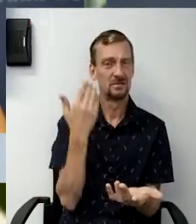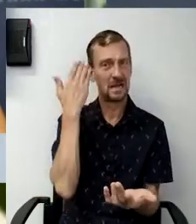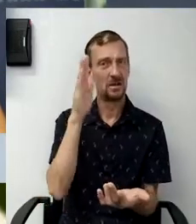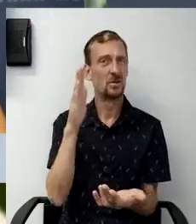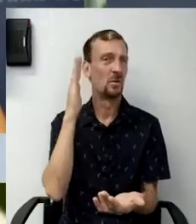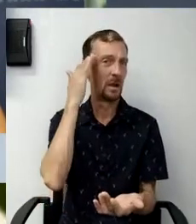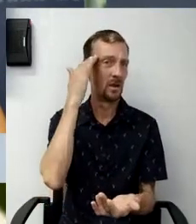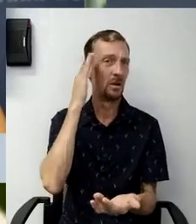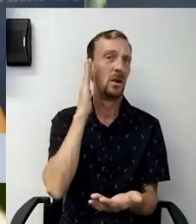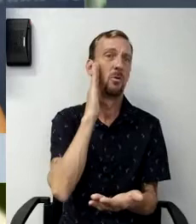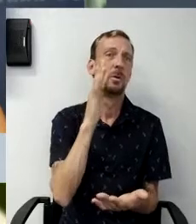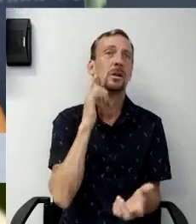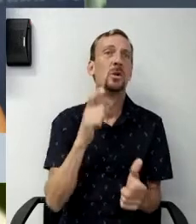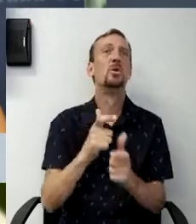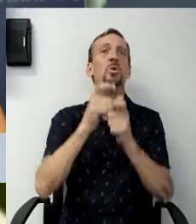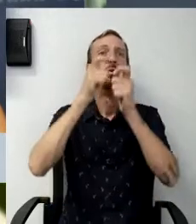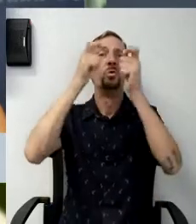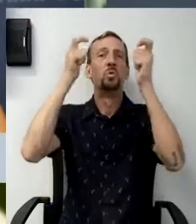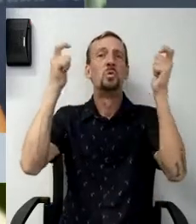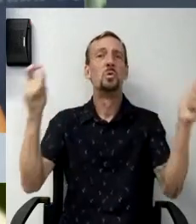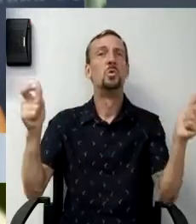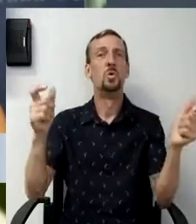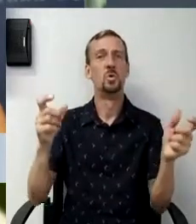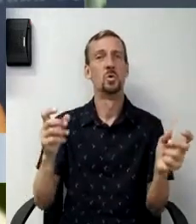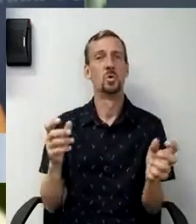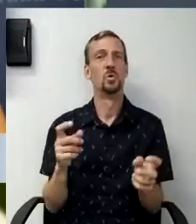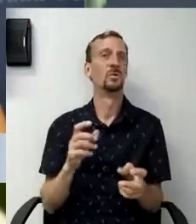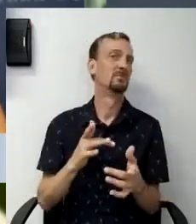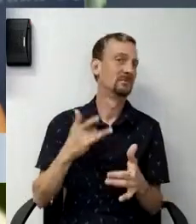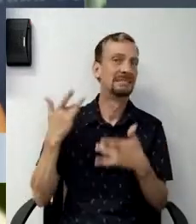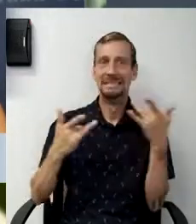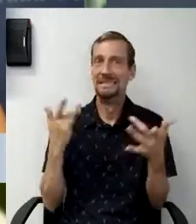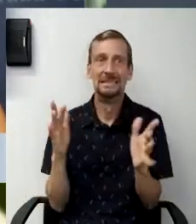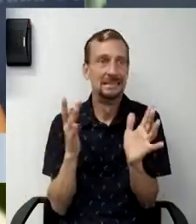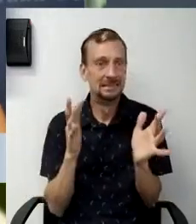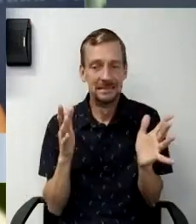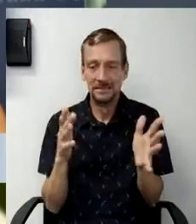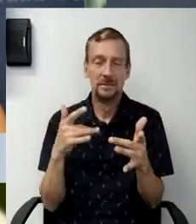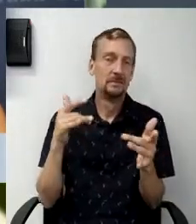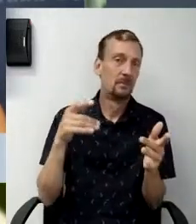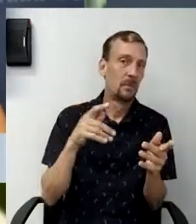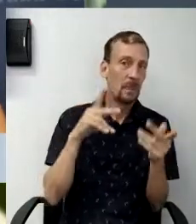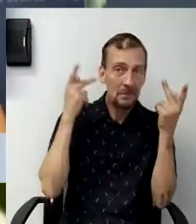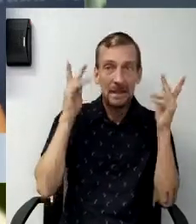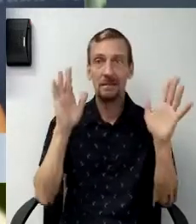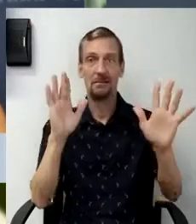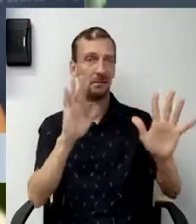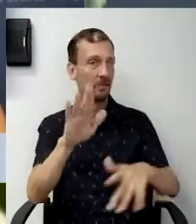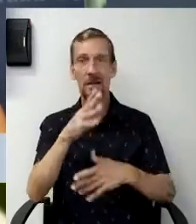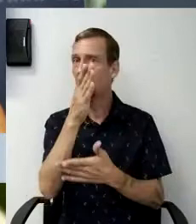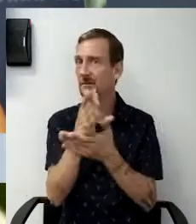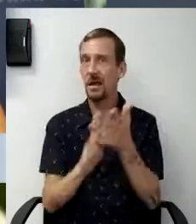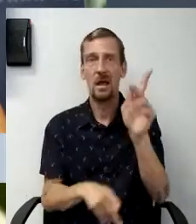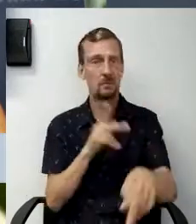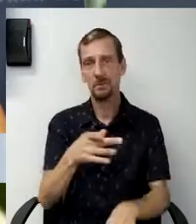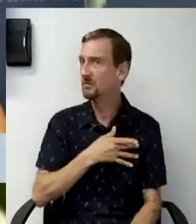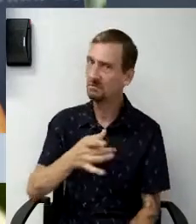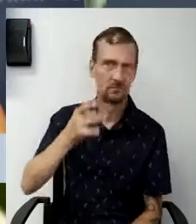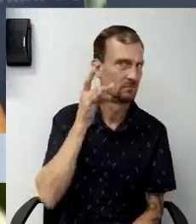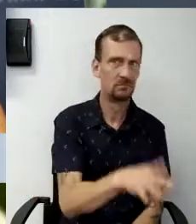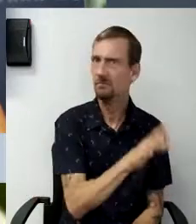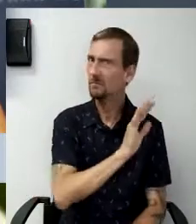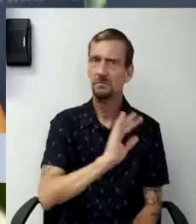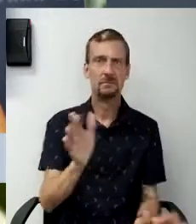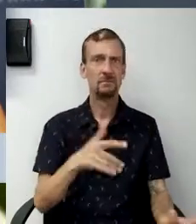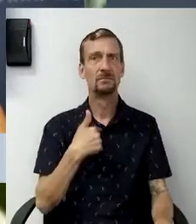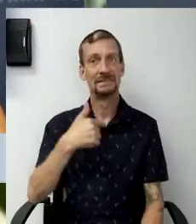going to be a tremendous amount of anxiety. Yes. There'll be a lot of people that don't want to take it. Yeah.